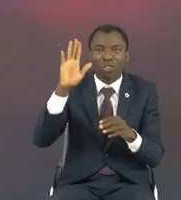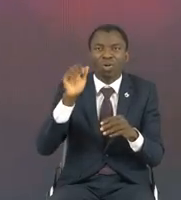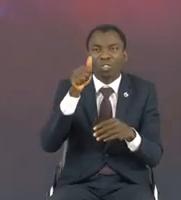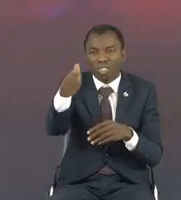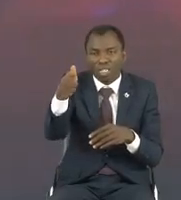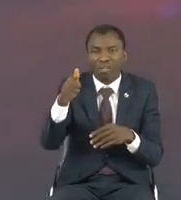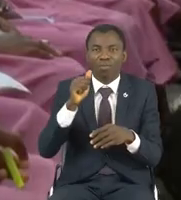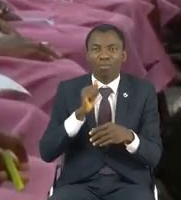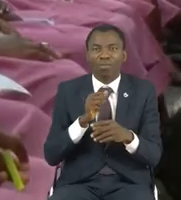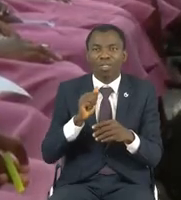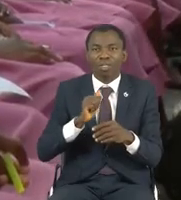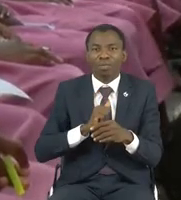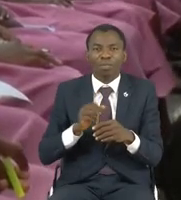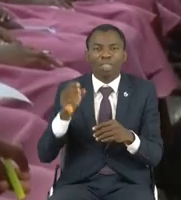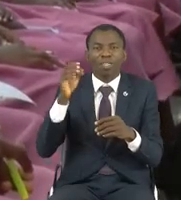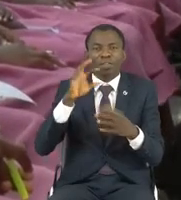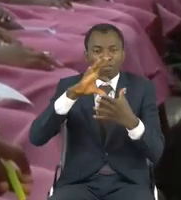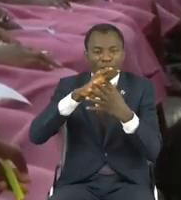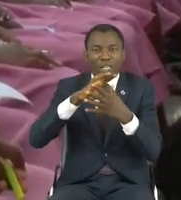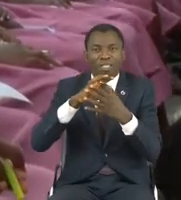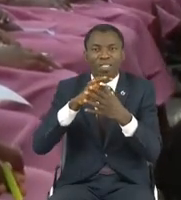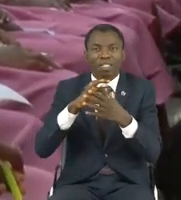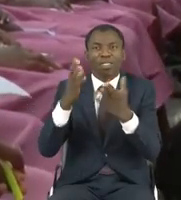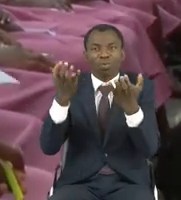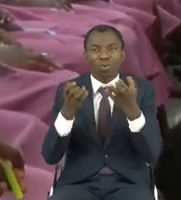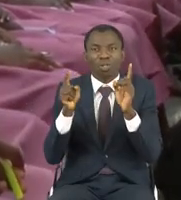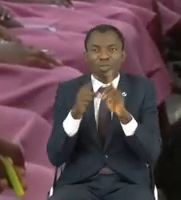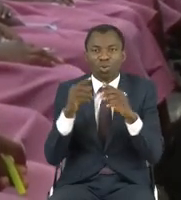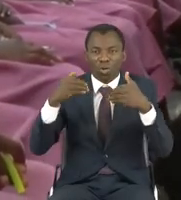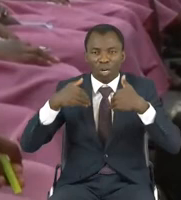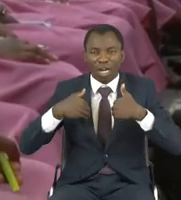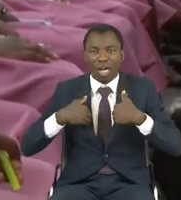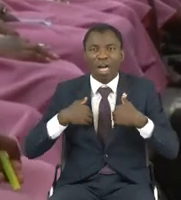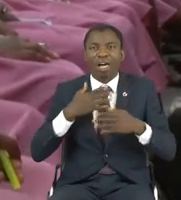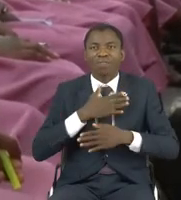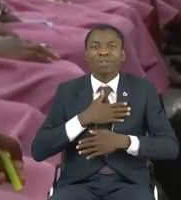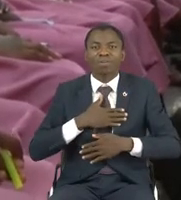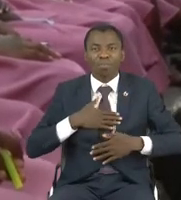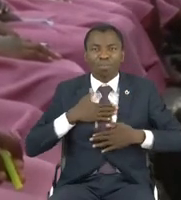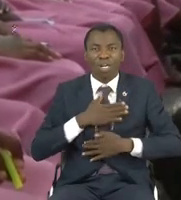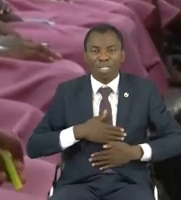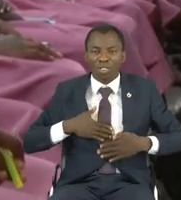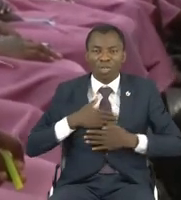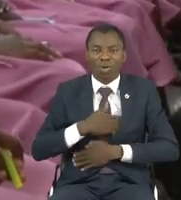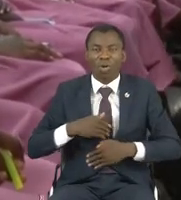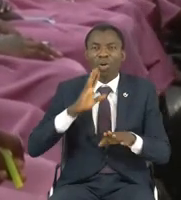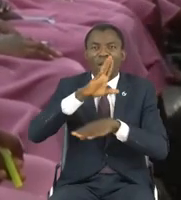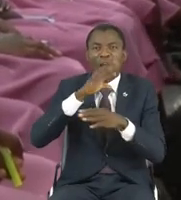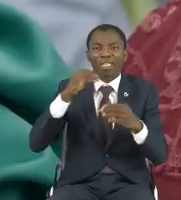be happy. Flesh wants to have pleasure, but now all that is taken